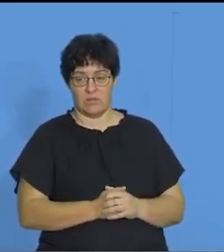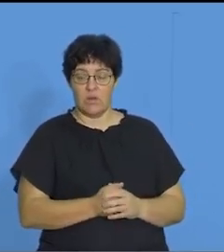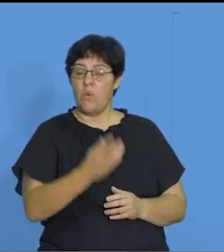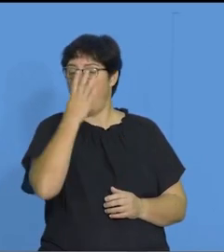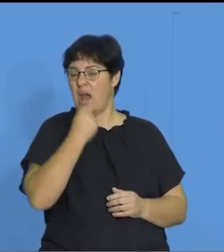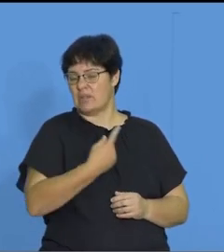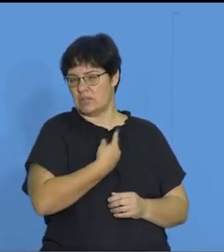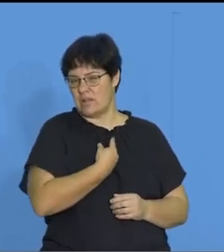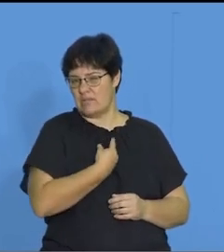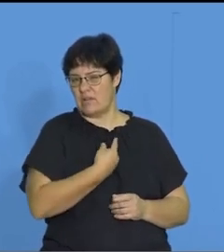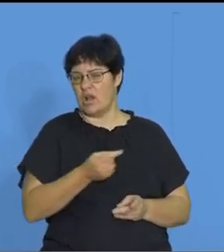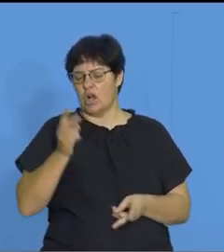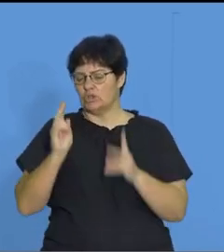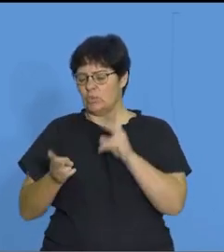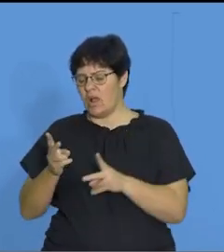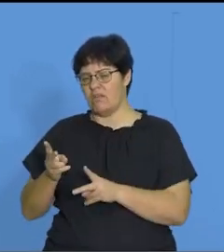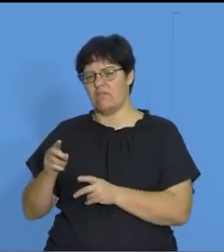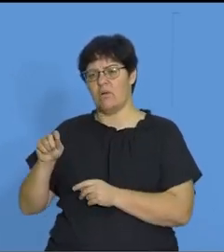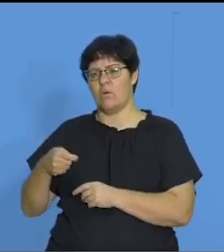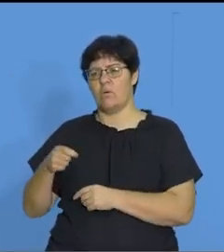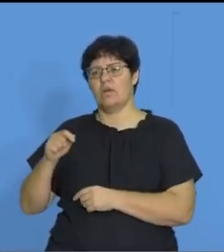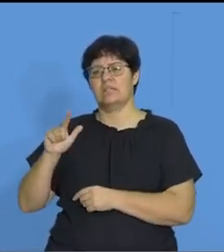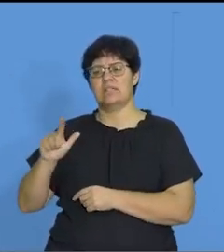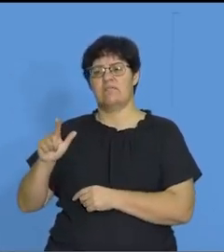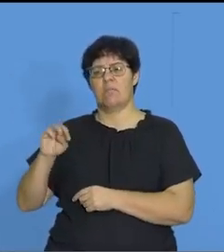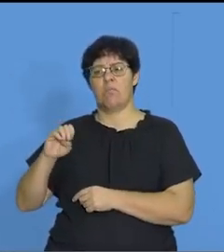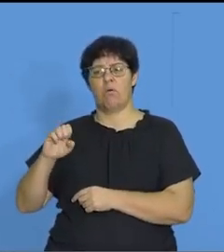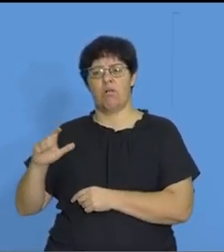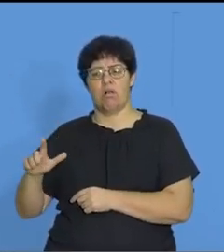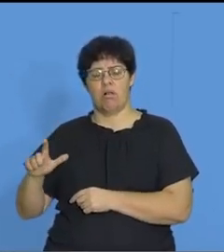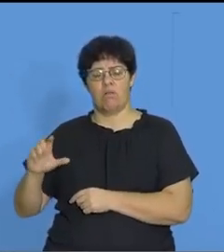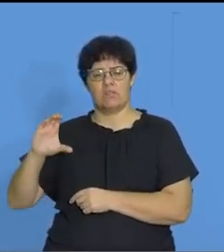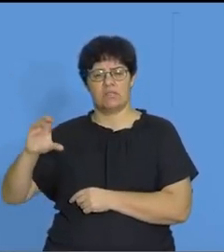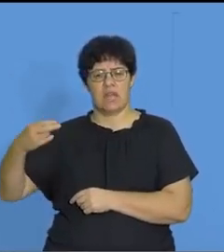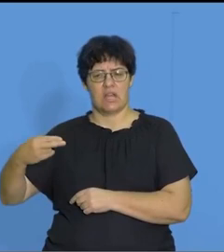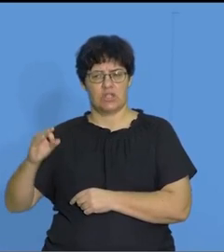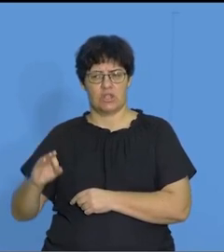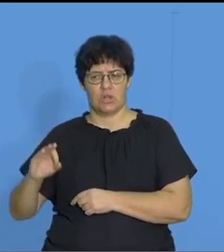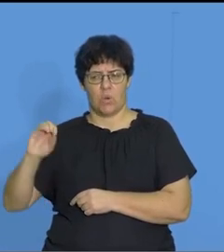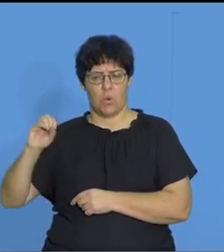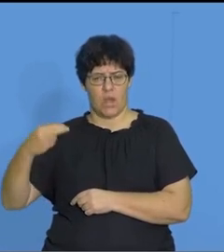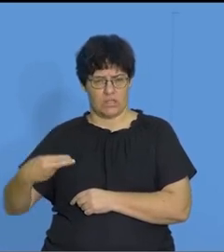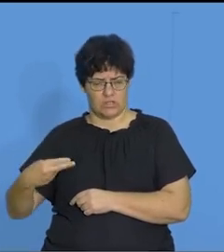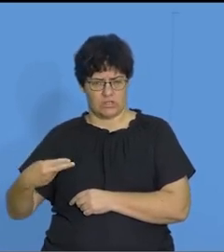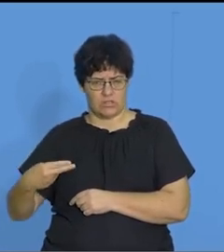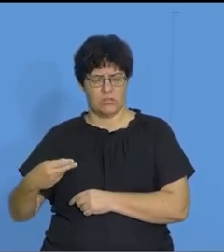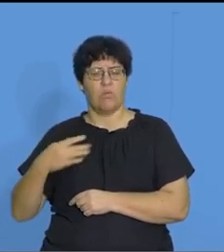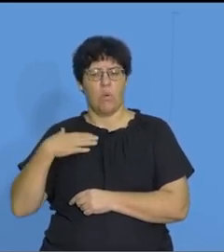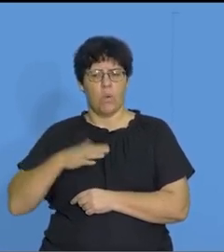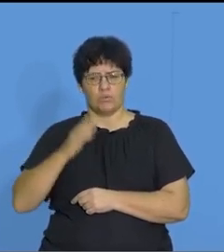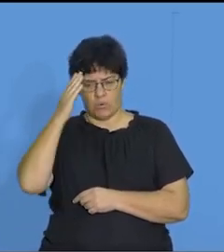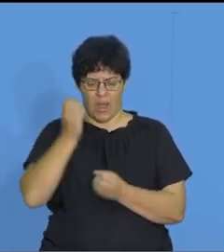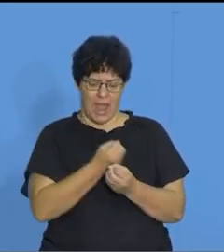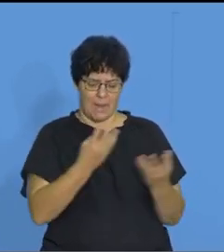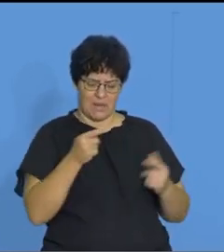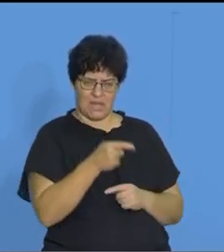so we ask ourselves, in 12.7 moles of methanol, what is the mass of methanol? We know that number of moles